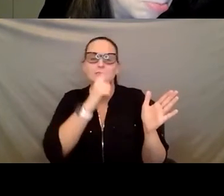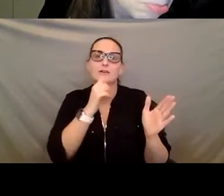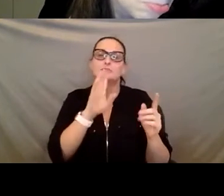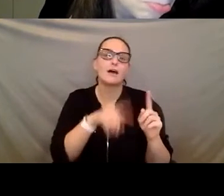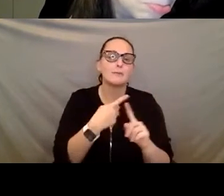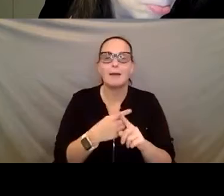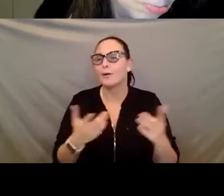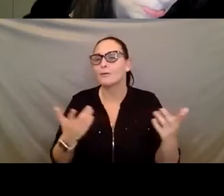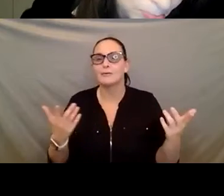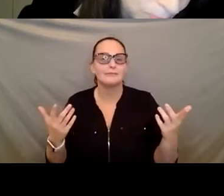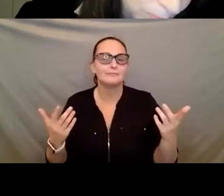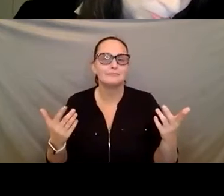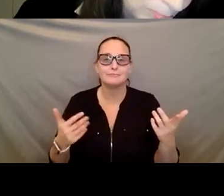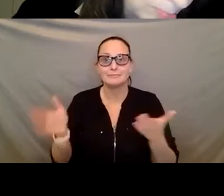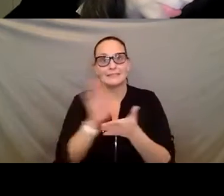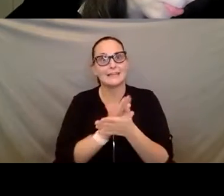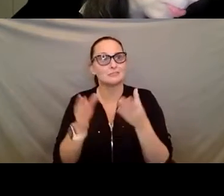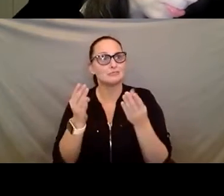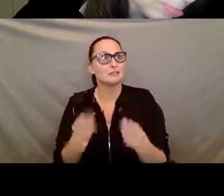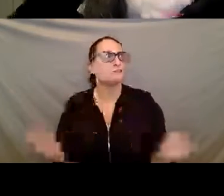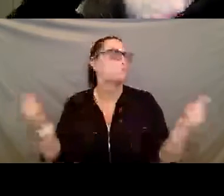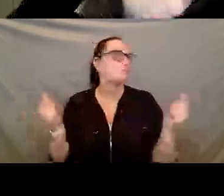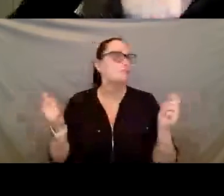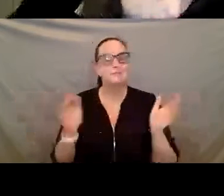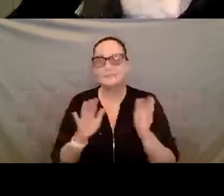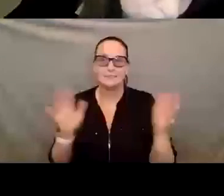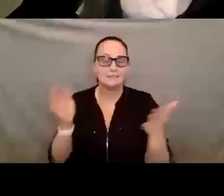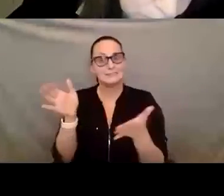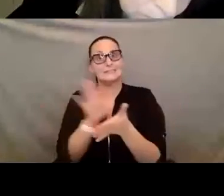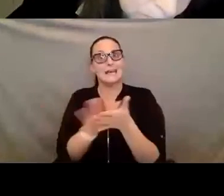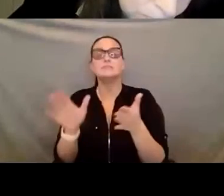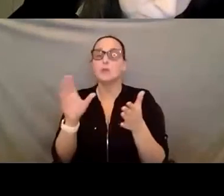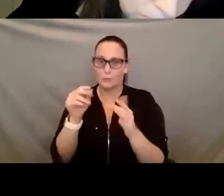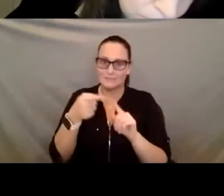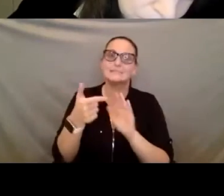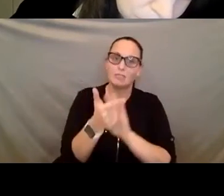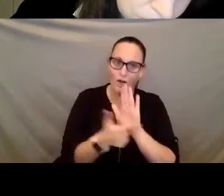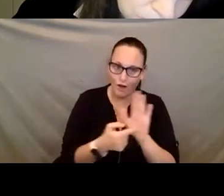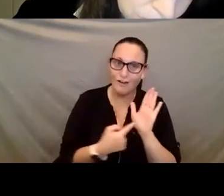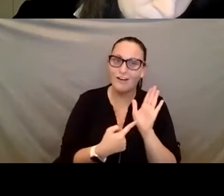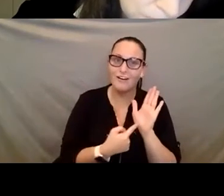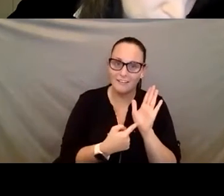some sort of, nice resolution you just said would be nice to do. This is the law, and this